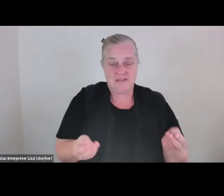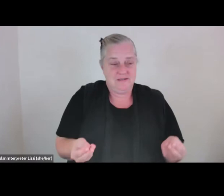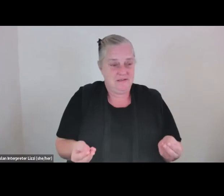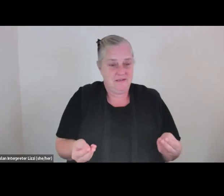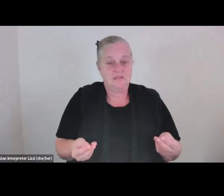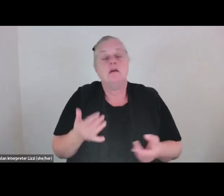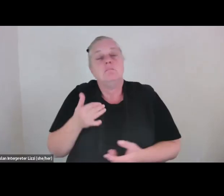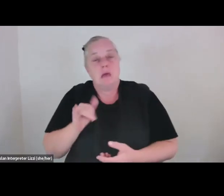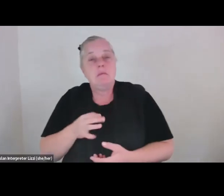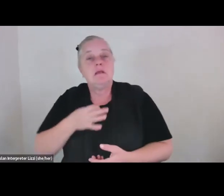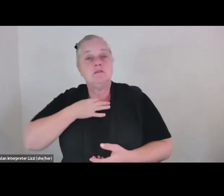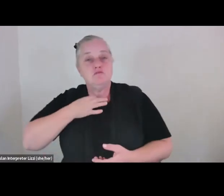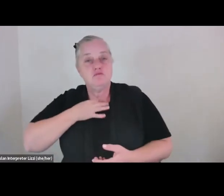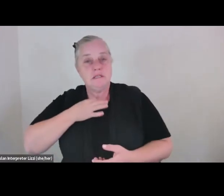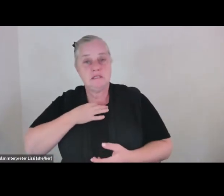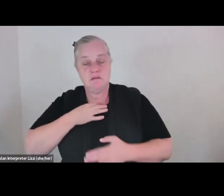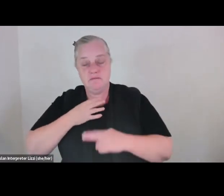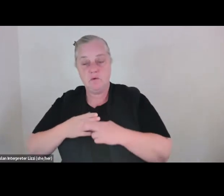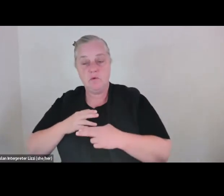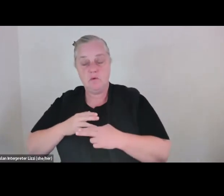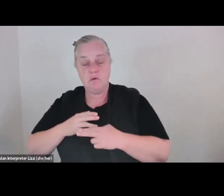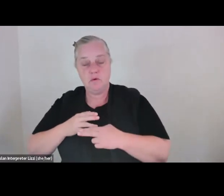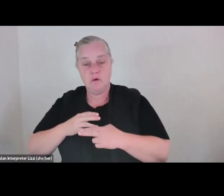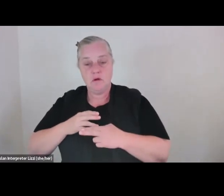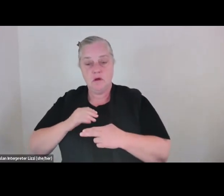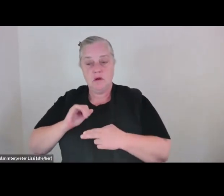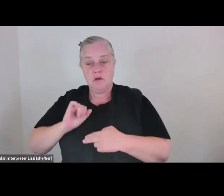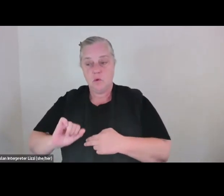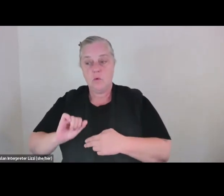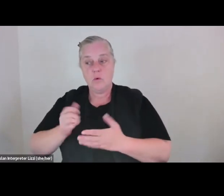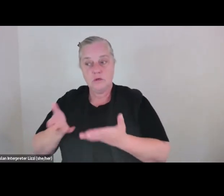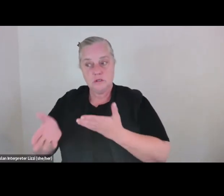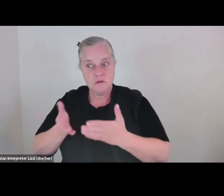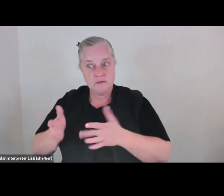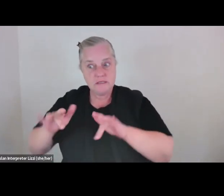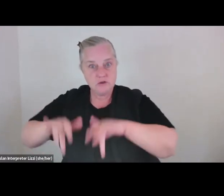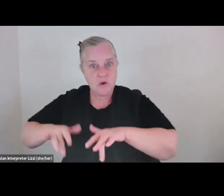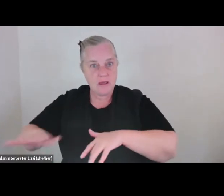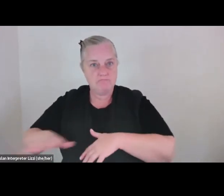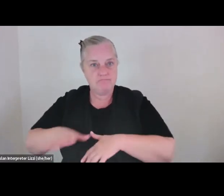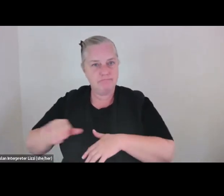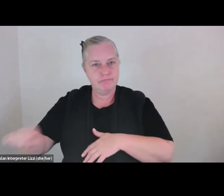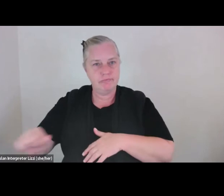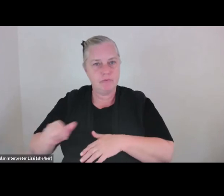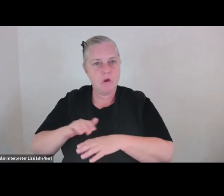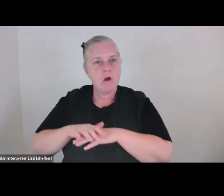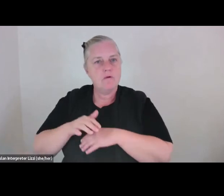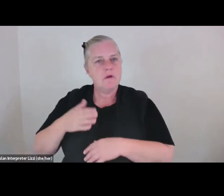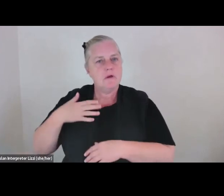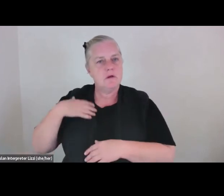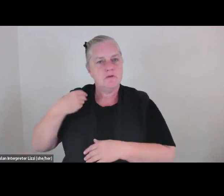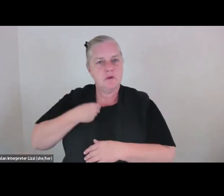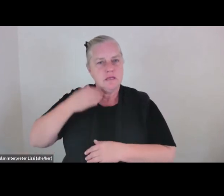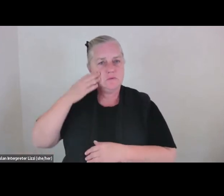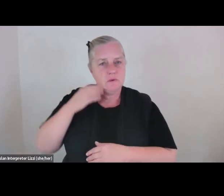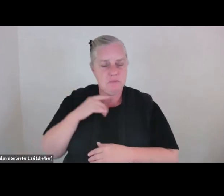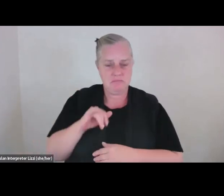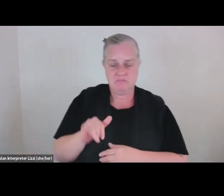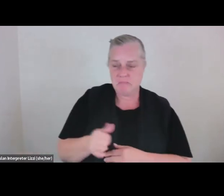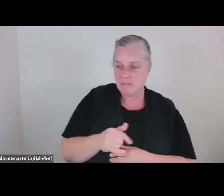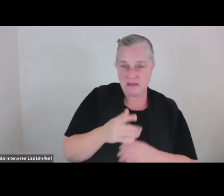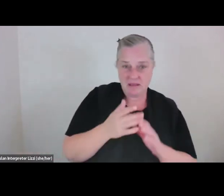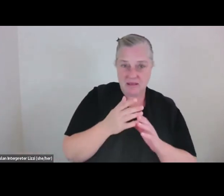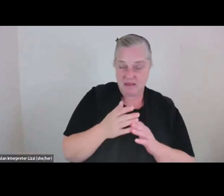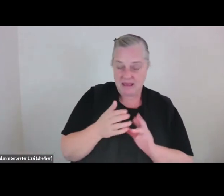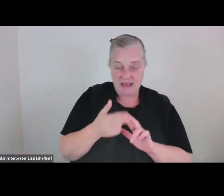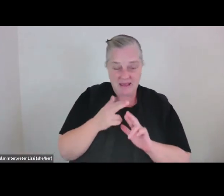risk? And so you need to be thinking about that. And at the moment, I'd say one of the greater risks is we don't want to be having trans women, you know, at